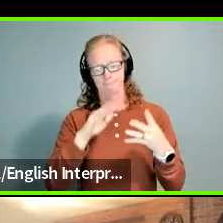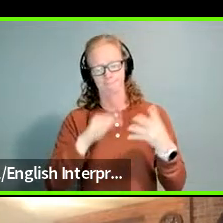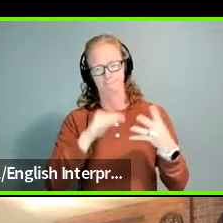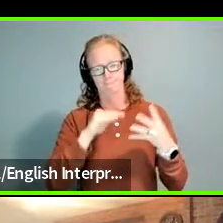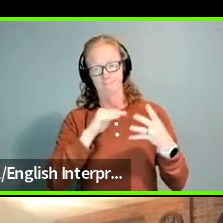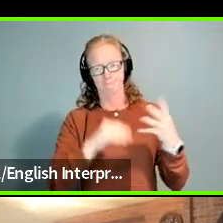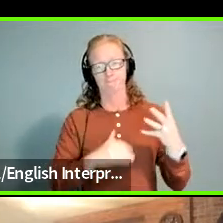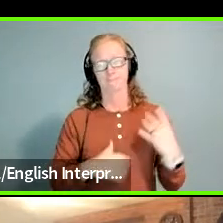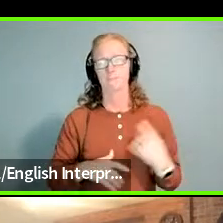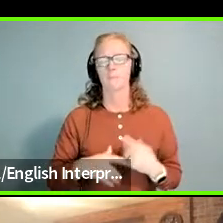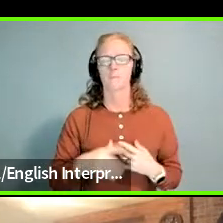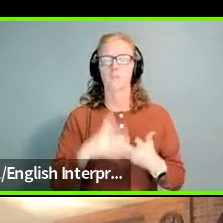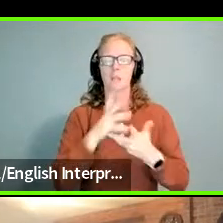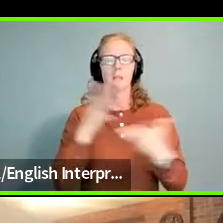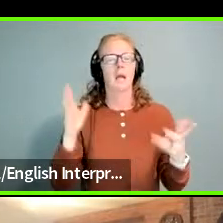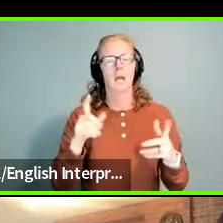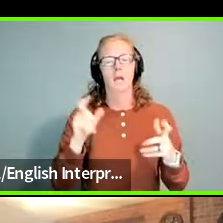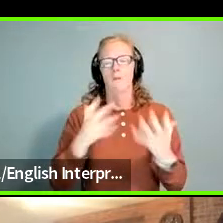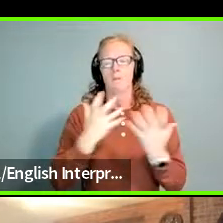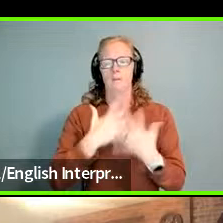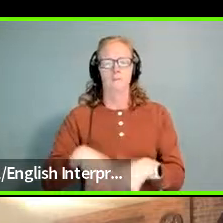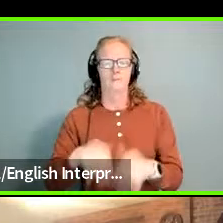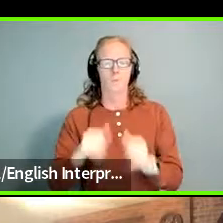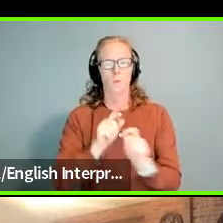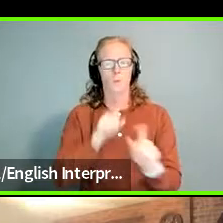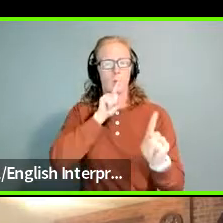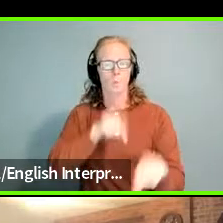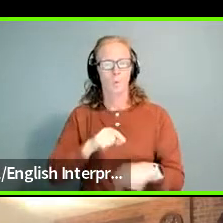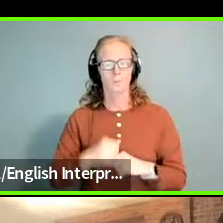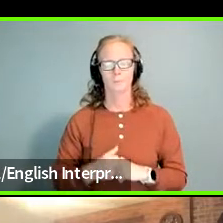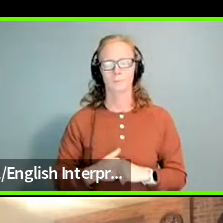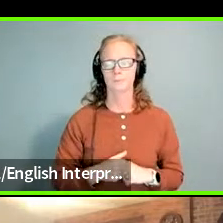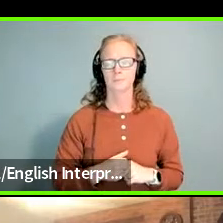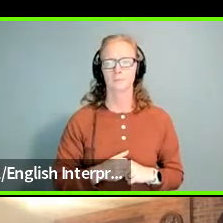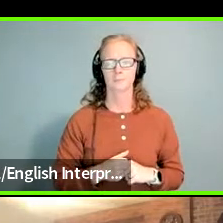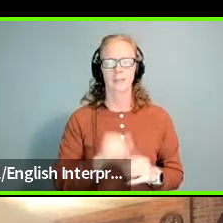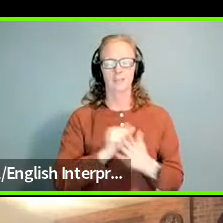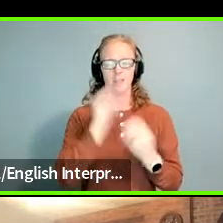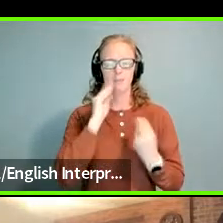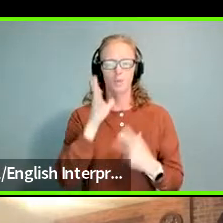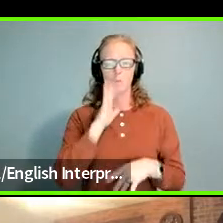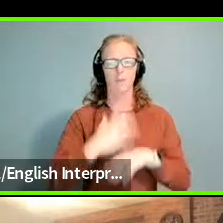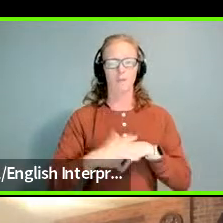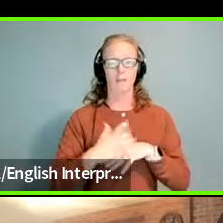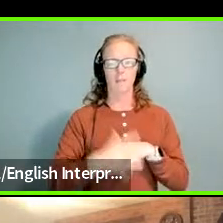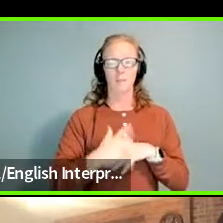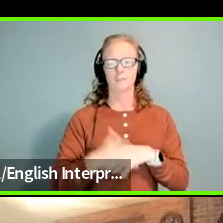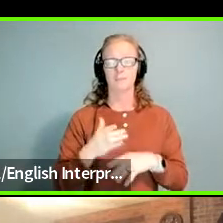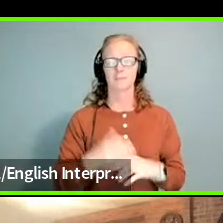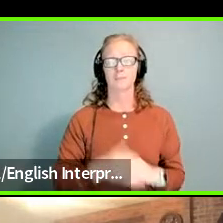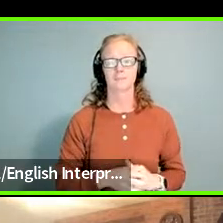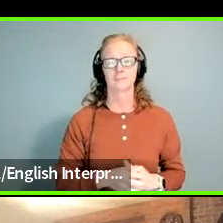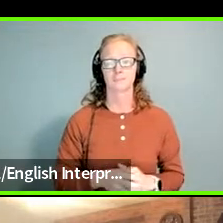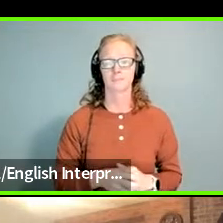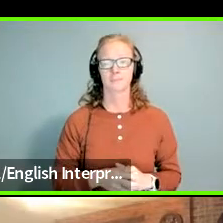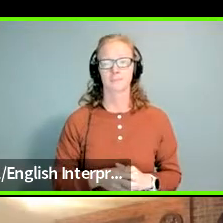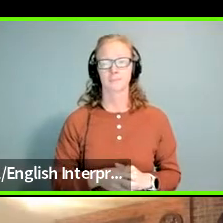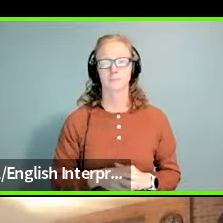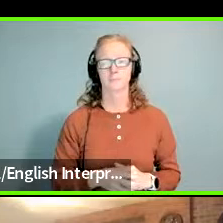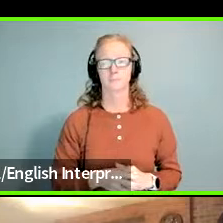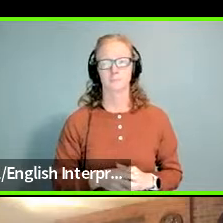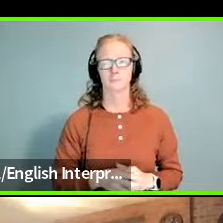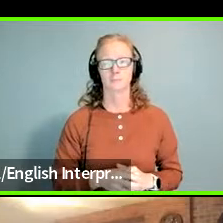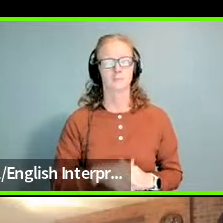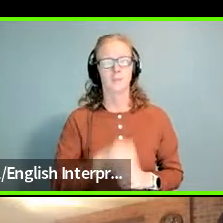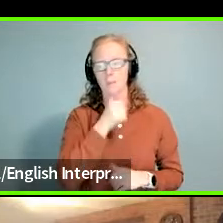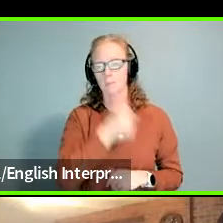lot of work to do to put the report together and get it done, and that information will be in there. So I won't say the